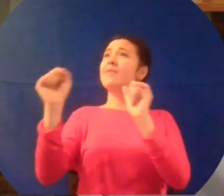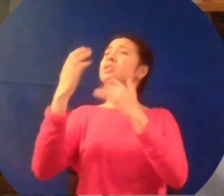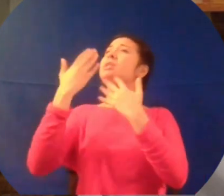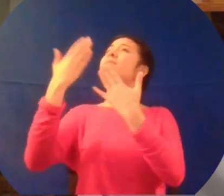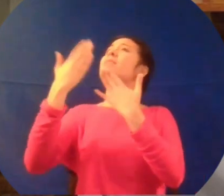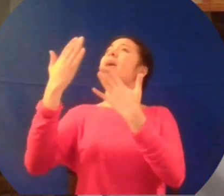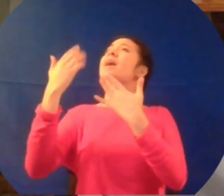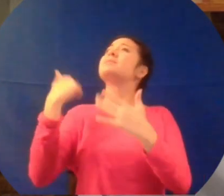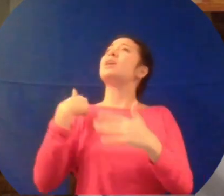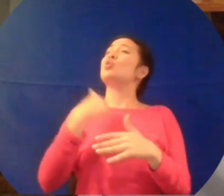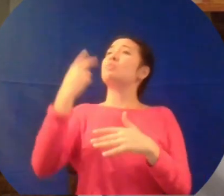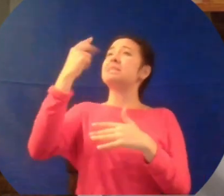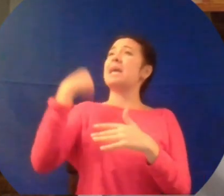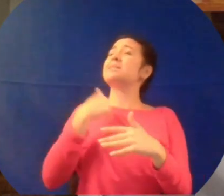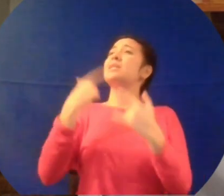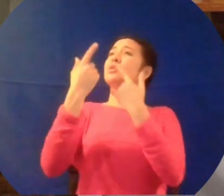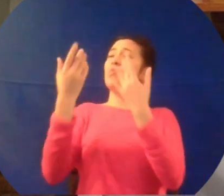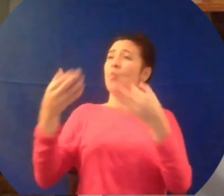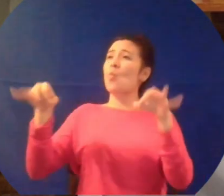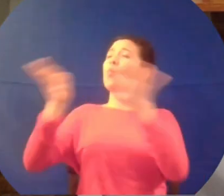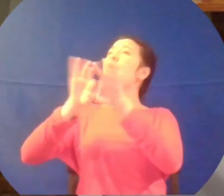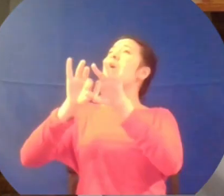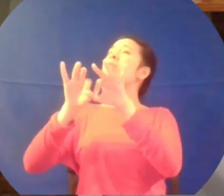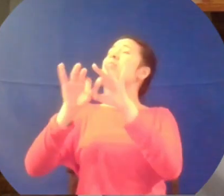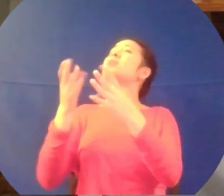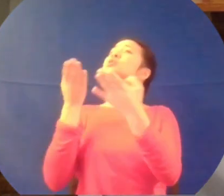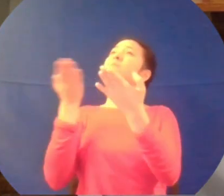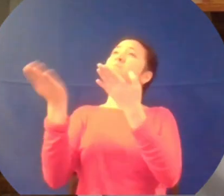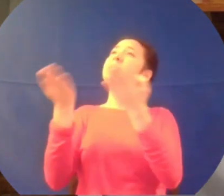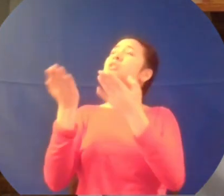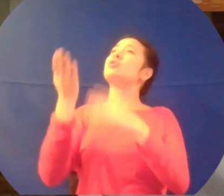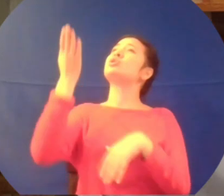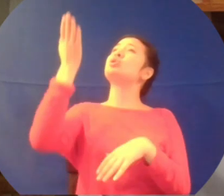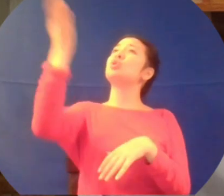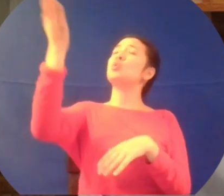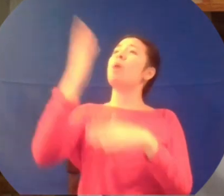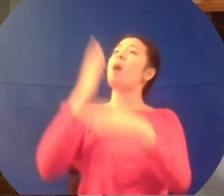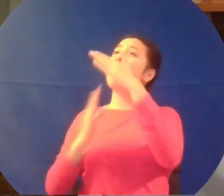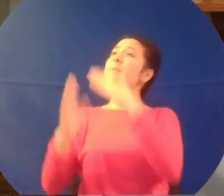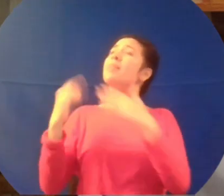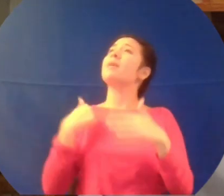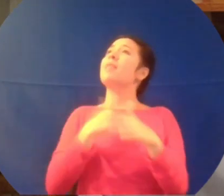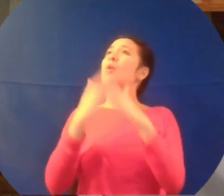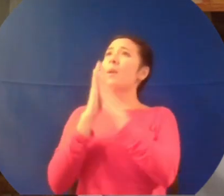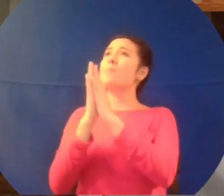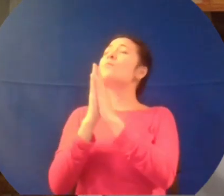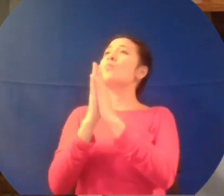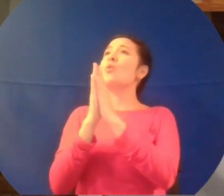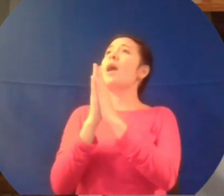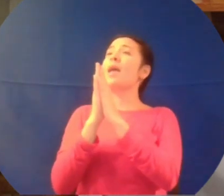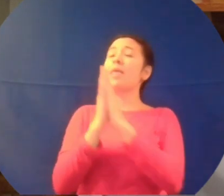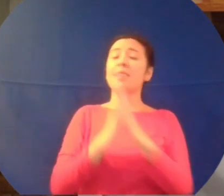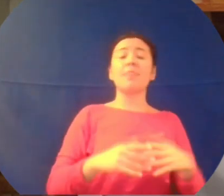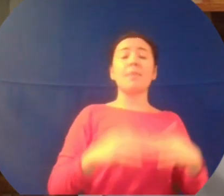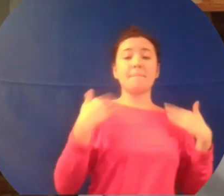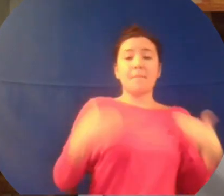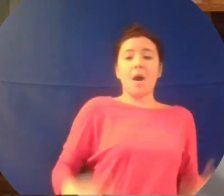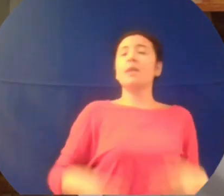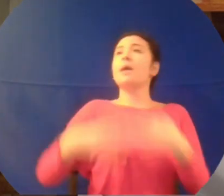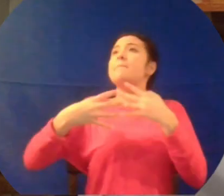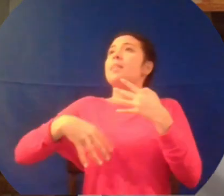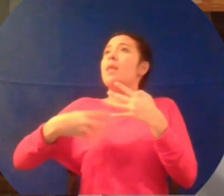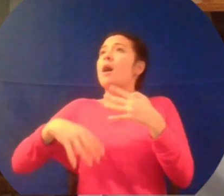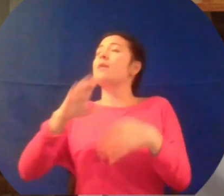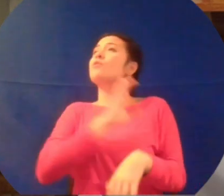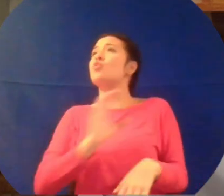that you've held us worthy to be in your presence and minister to you. Humbly we pray that, partaking of the body and blood of Christ, we may